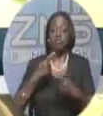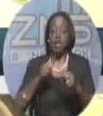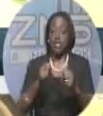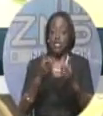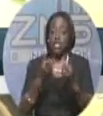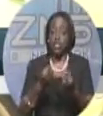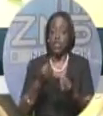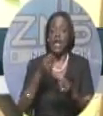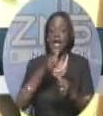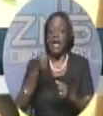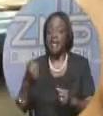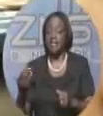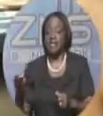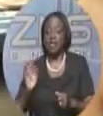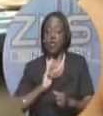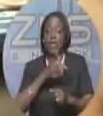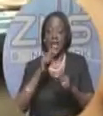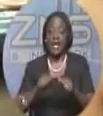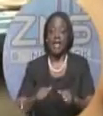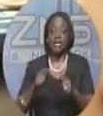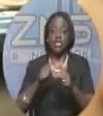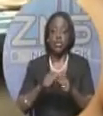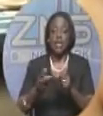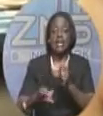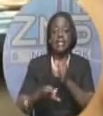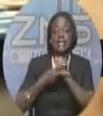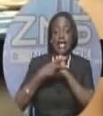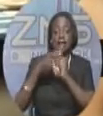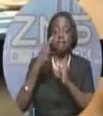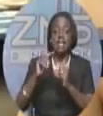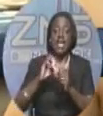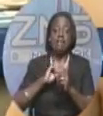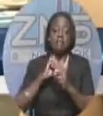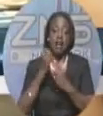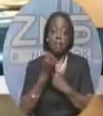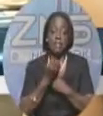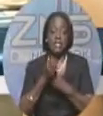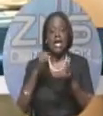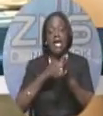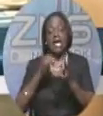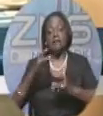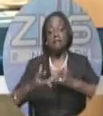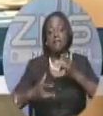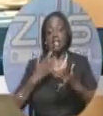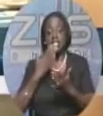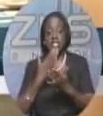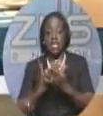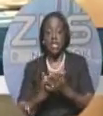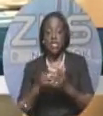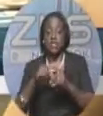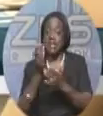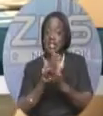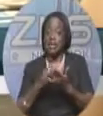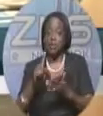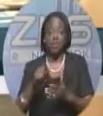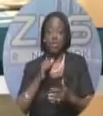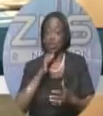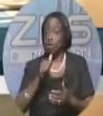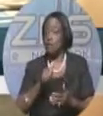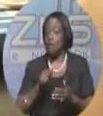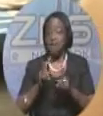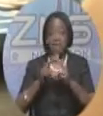environment is always good in my book. Very comfortable. It actually feels nice for somebody who's not, you know, super tall with long